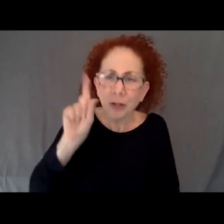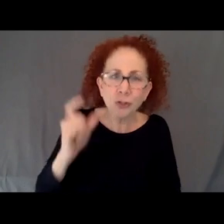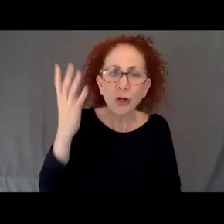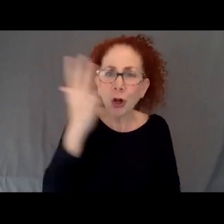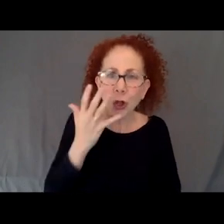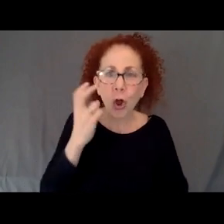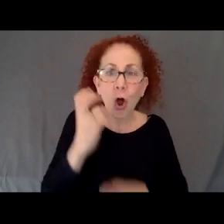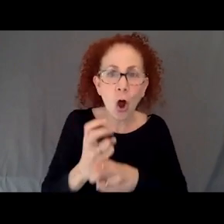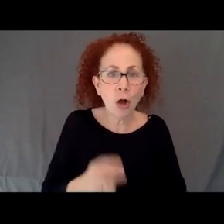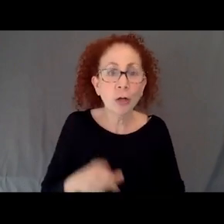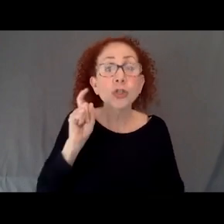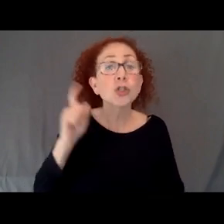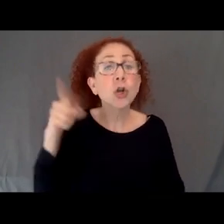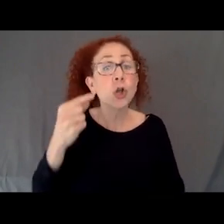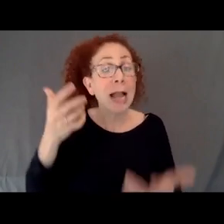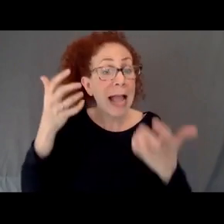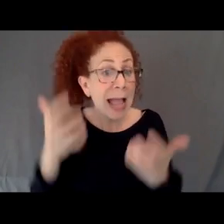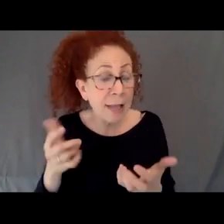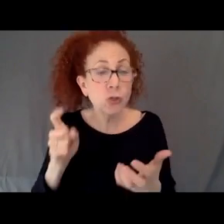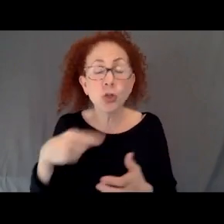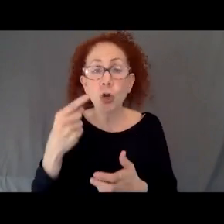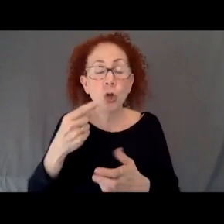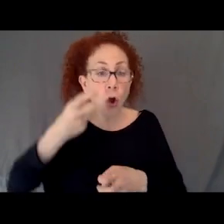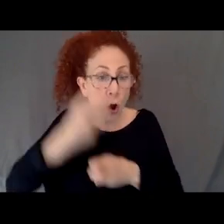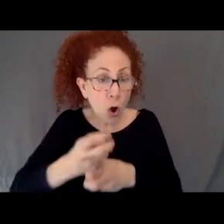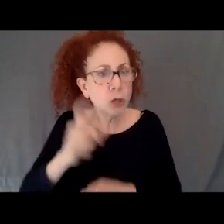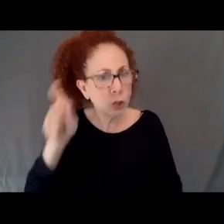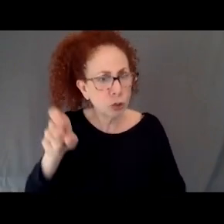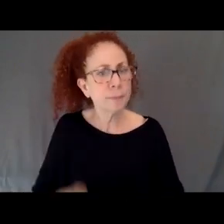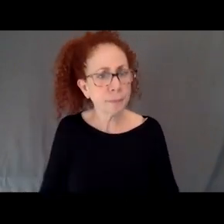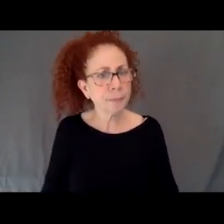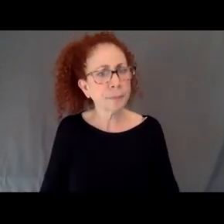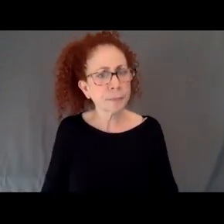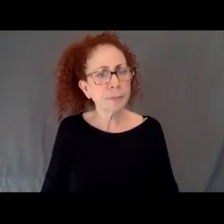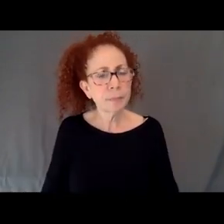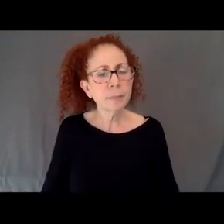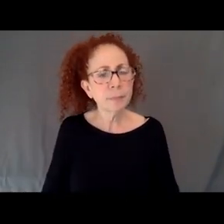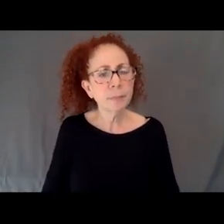hard. This should look heavy. This should look hard.